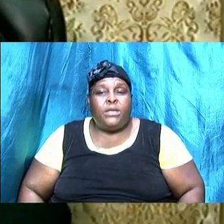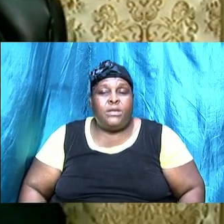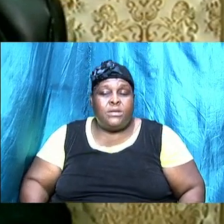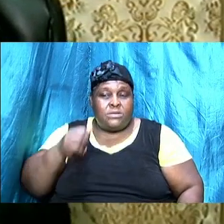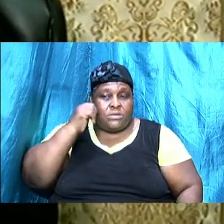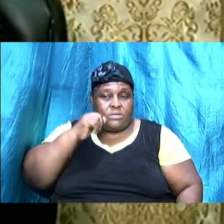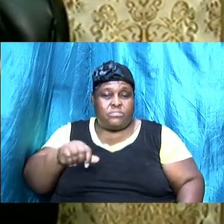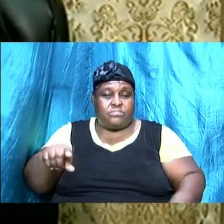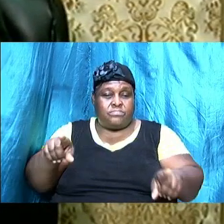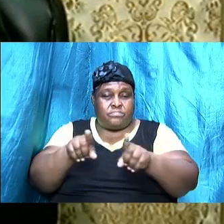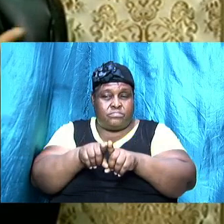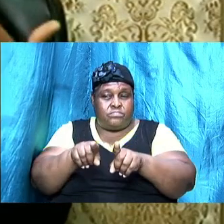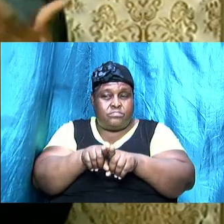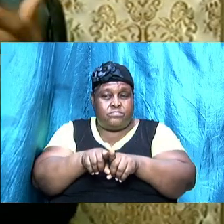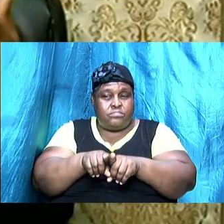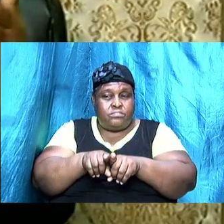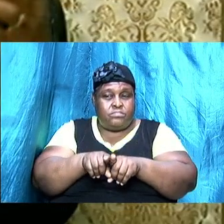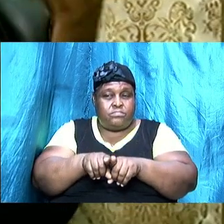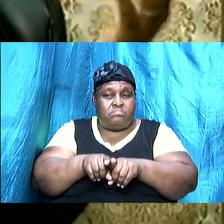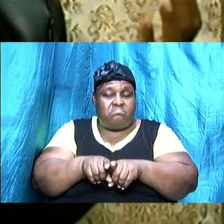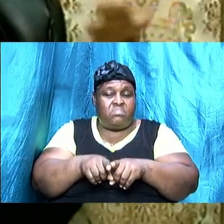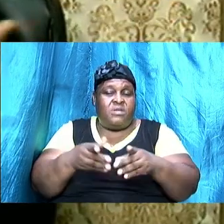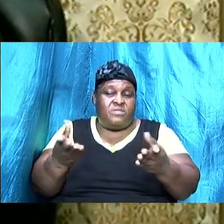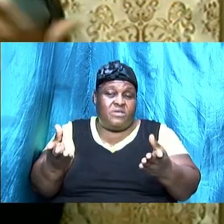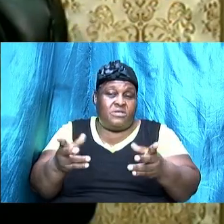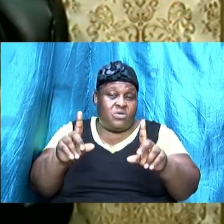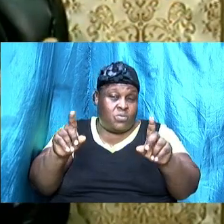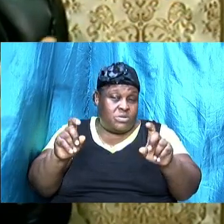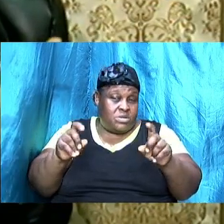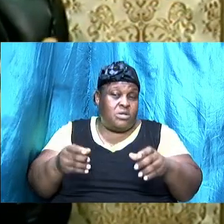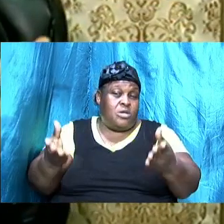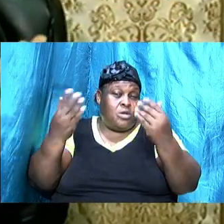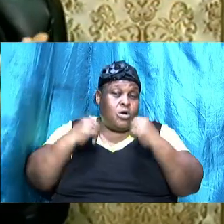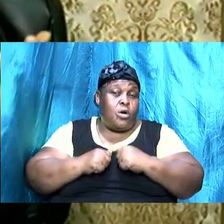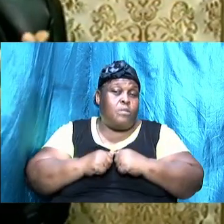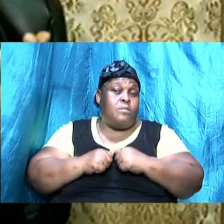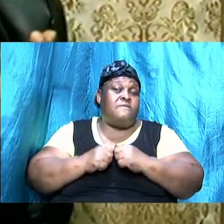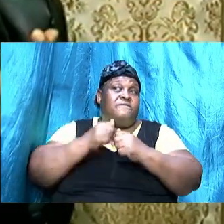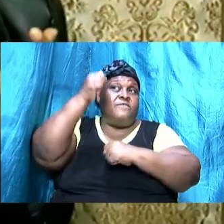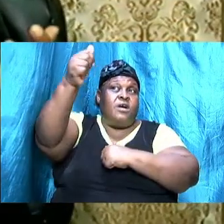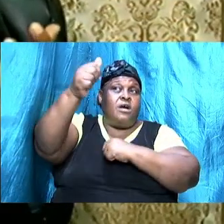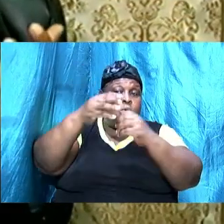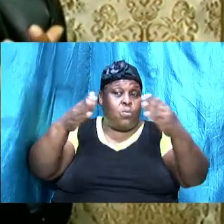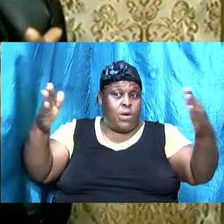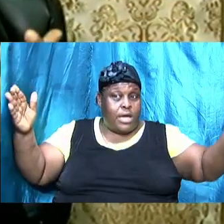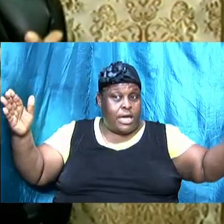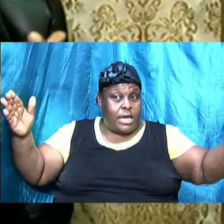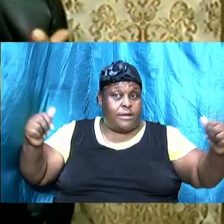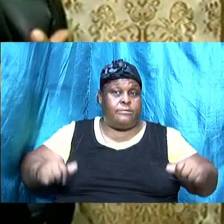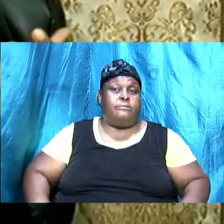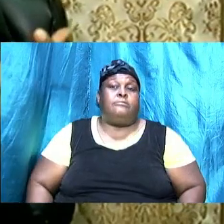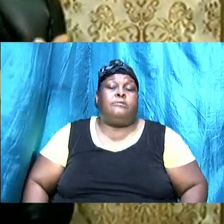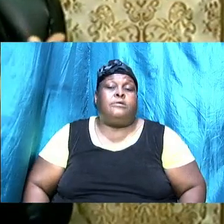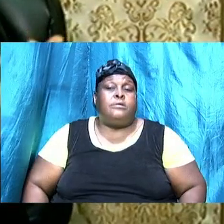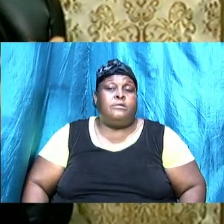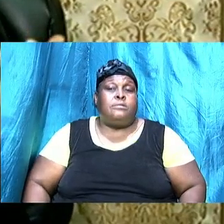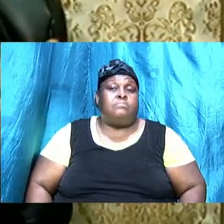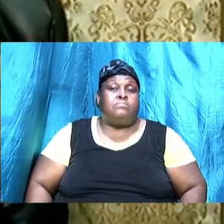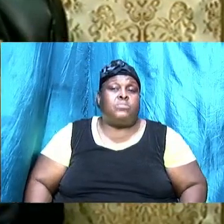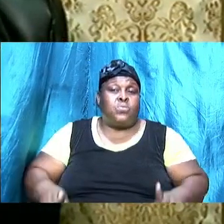sister, and incidentally, these are questions that have come from far and wide. These are questions that came in from